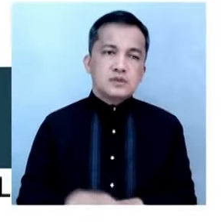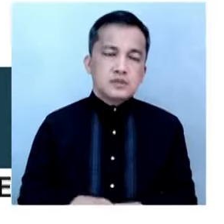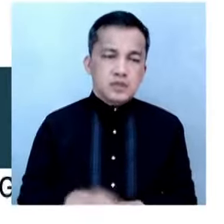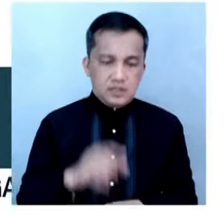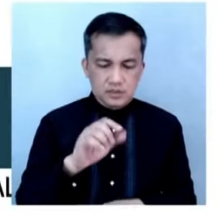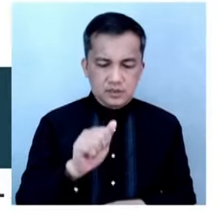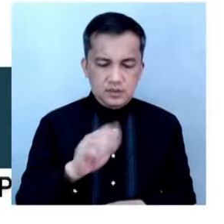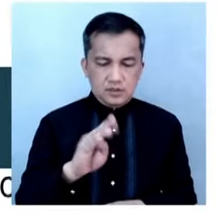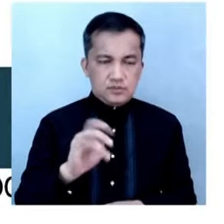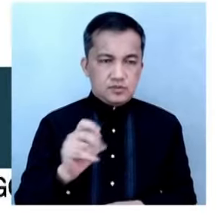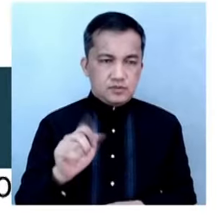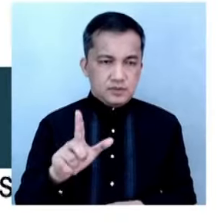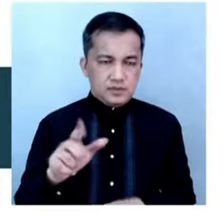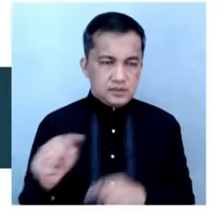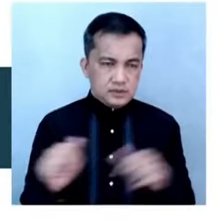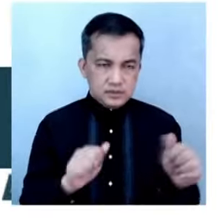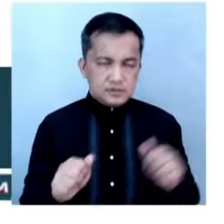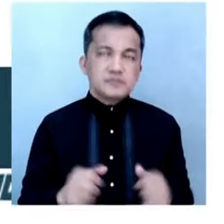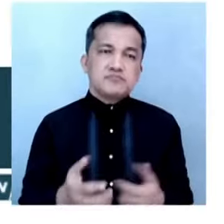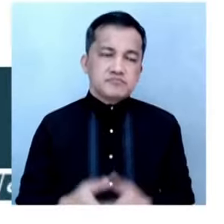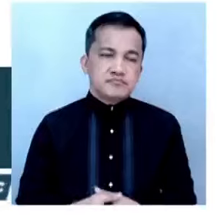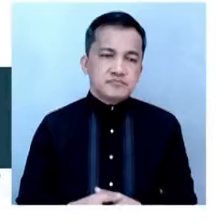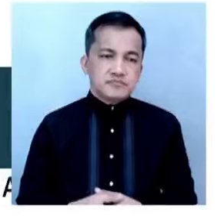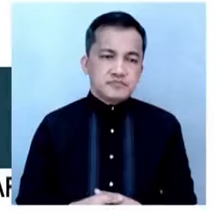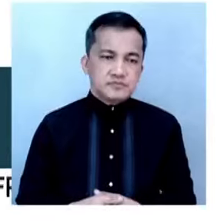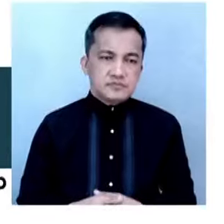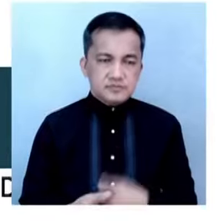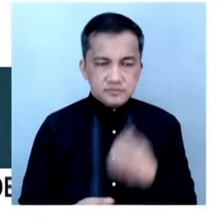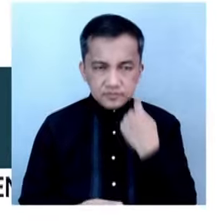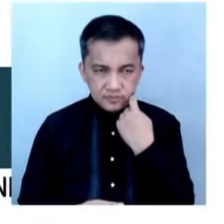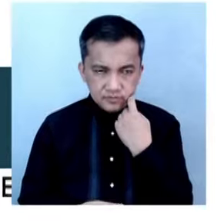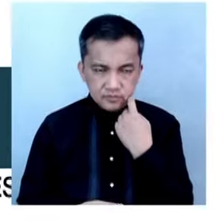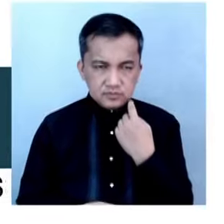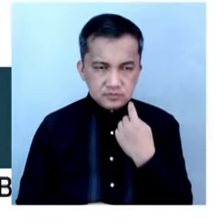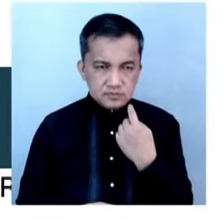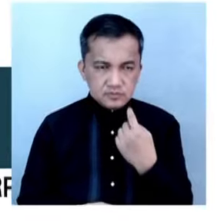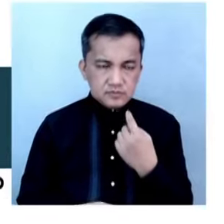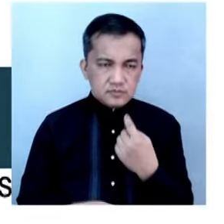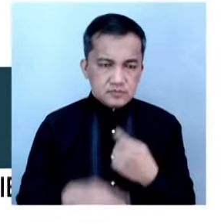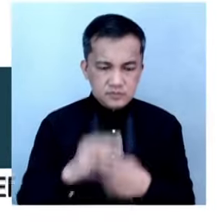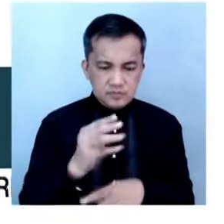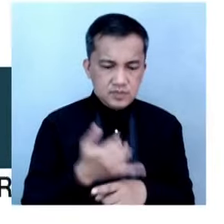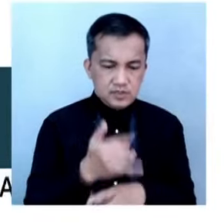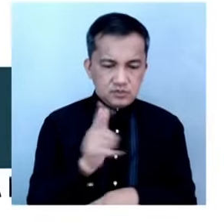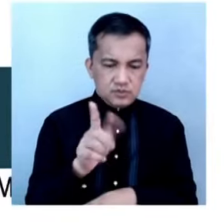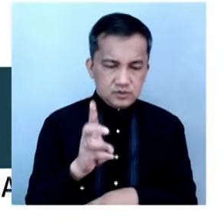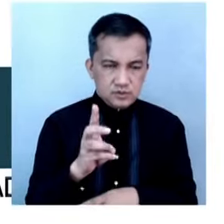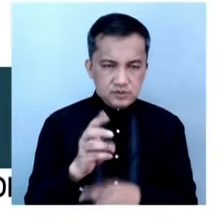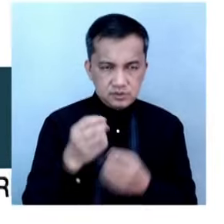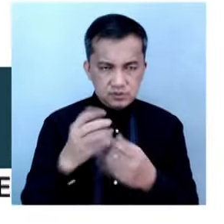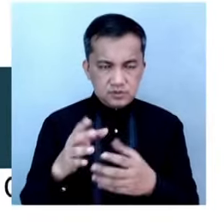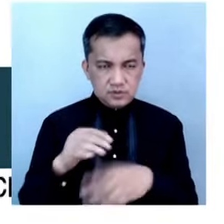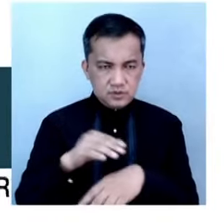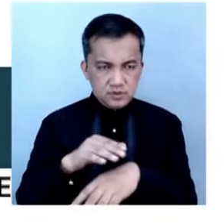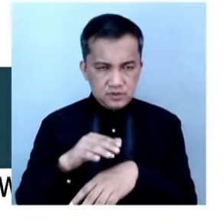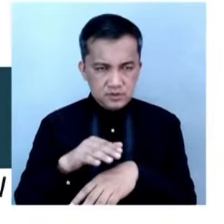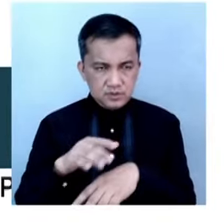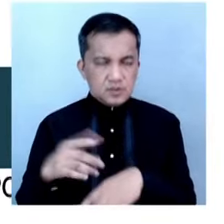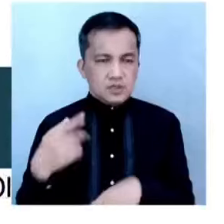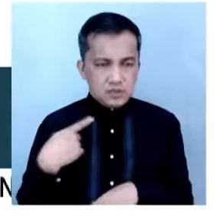abnormal activities. Mm-hmm. And yun nga po, most recent, recently, May 26, we released an advisory. Hey, look, we